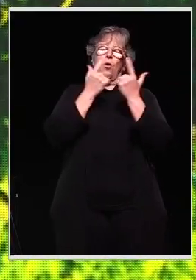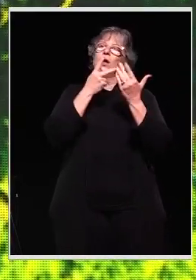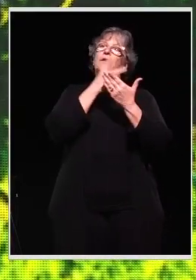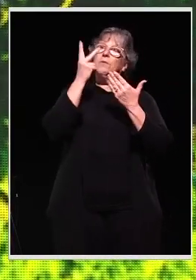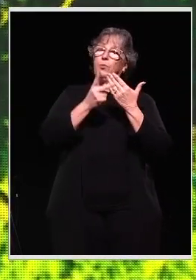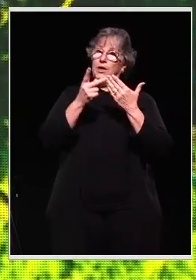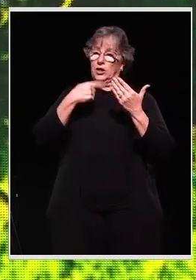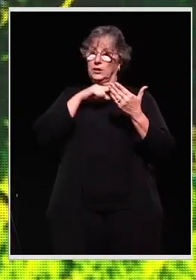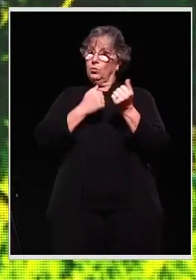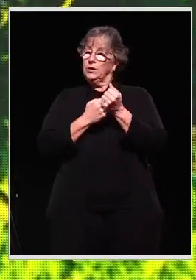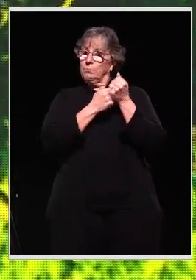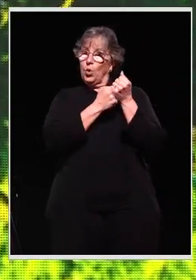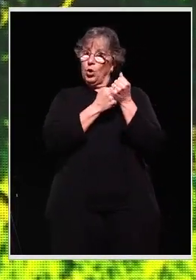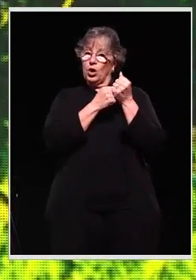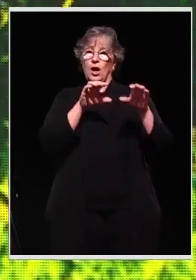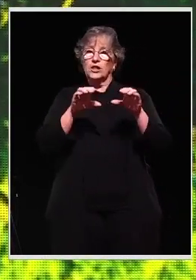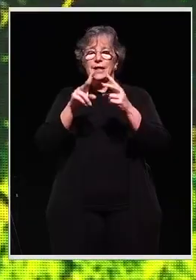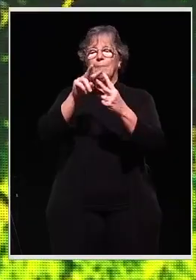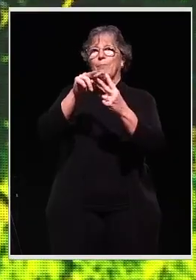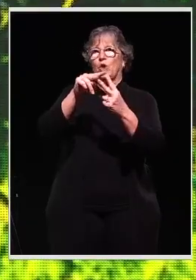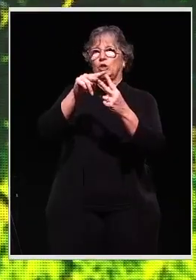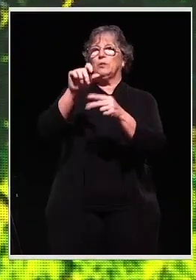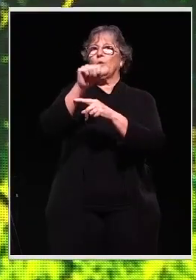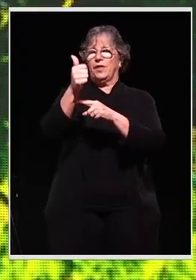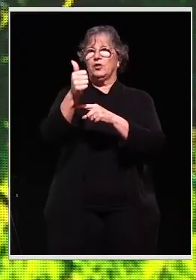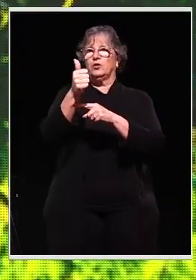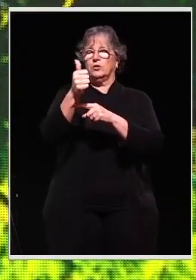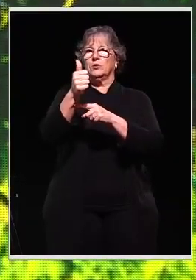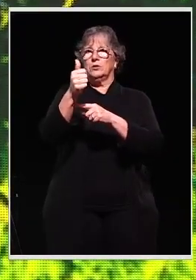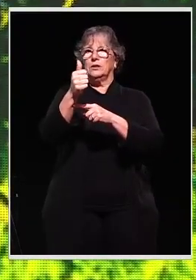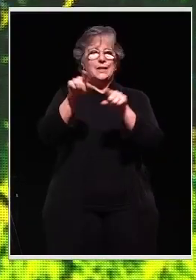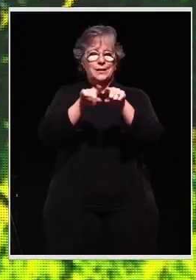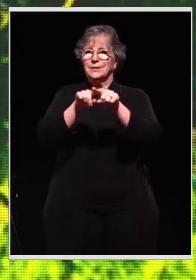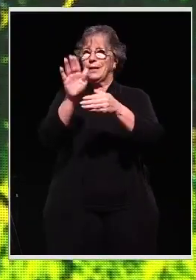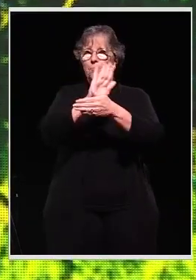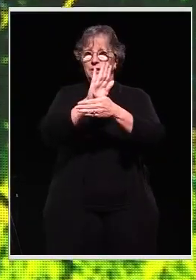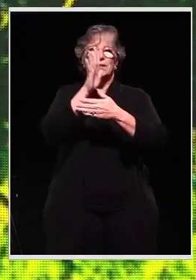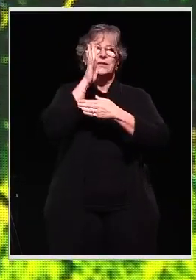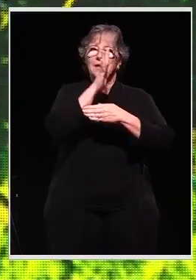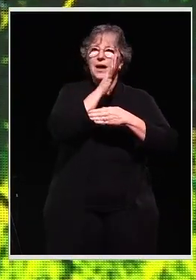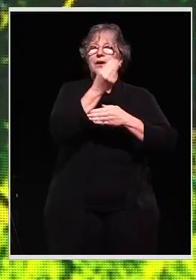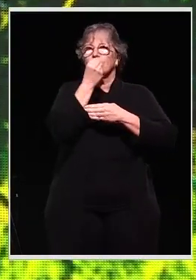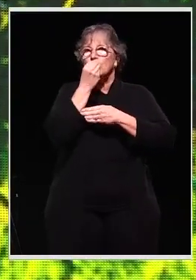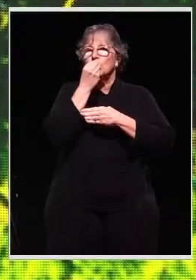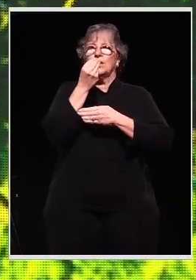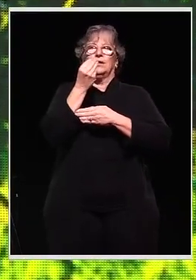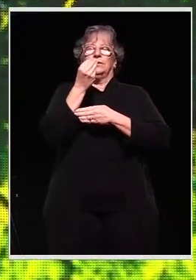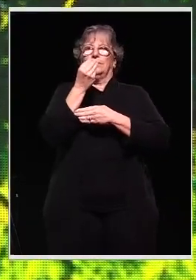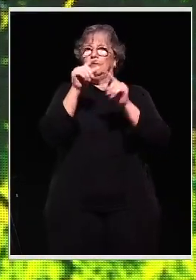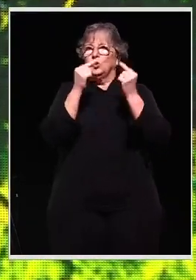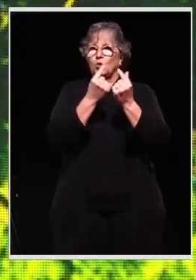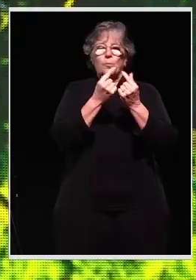we support are done in partnership with others in the industry, in the ag and food sector. So we partner with companies, we partner